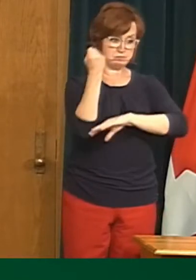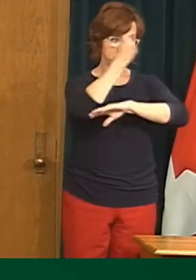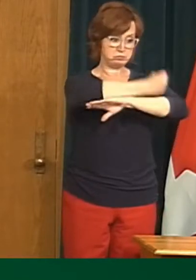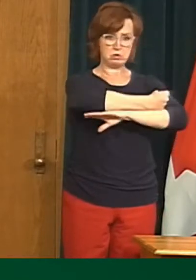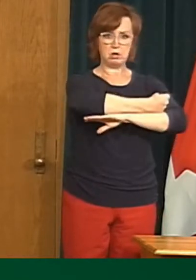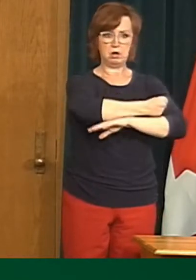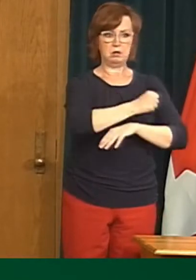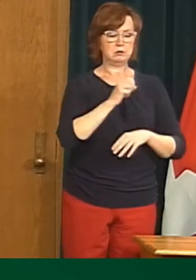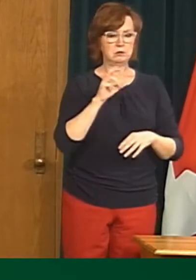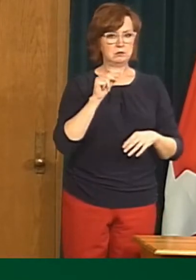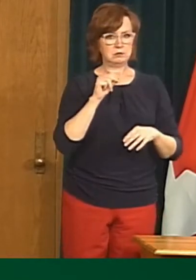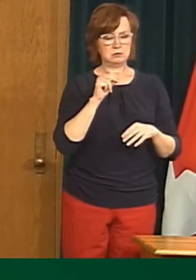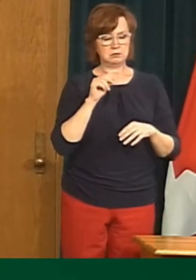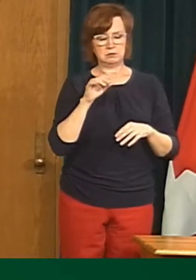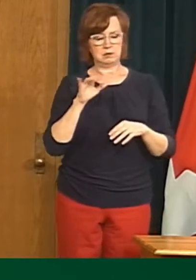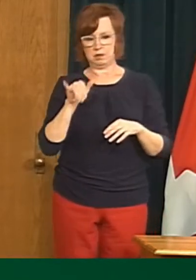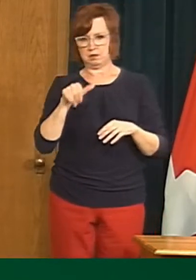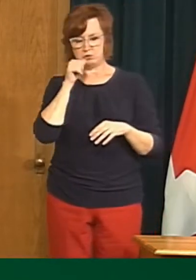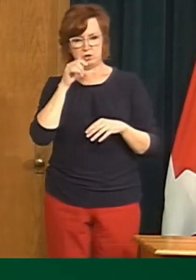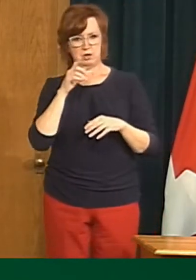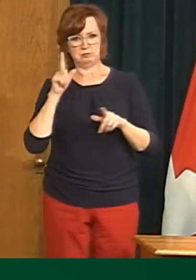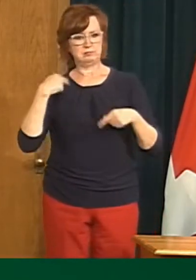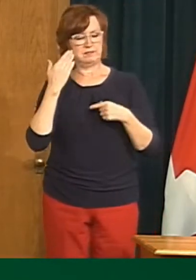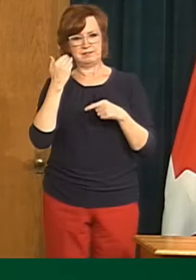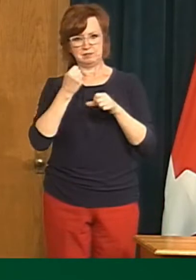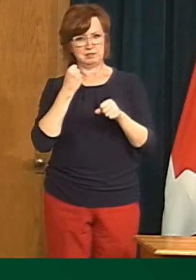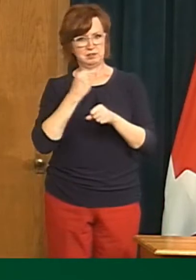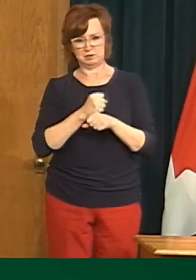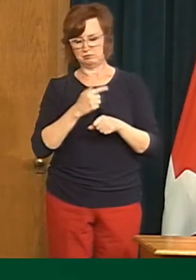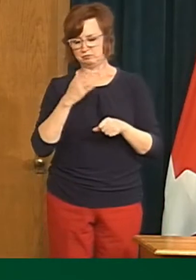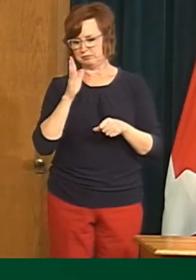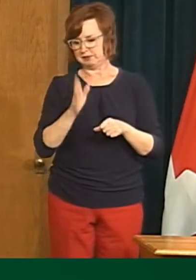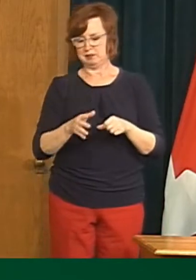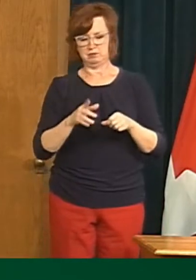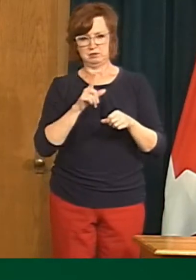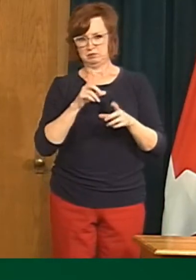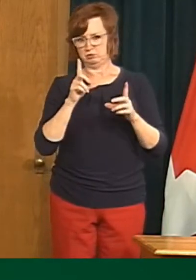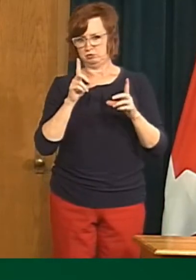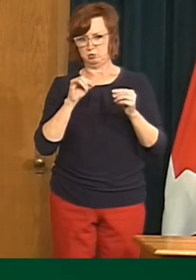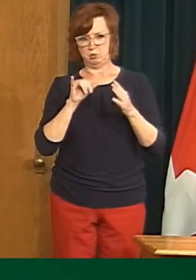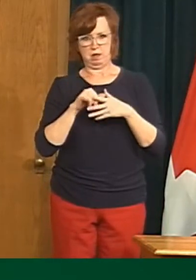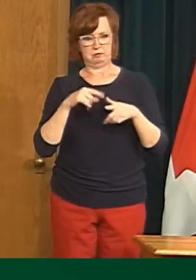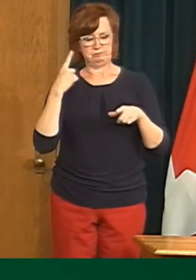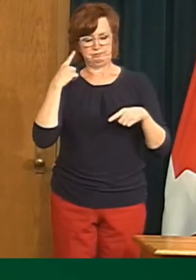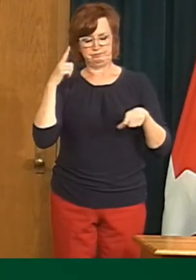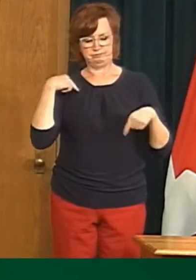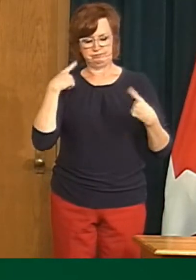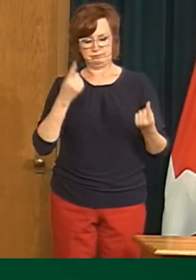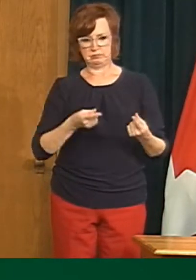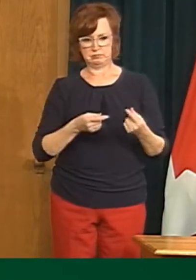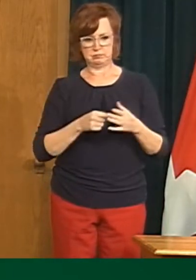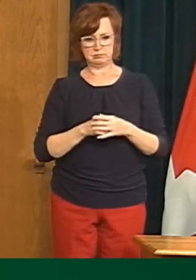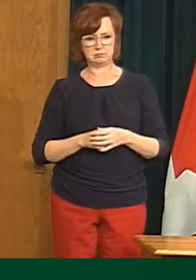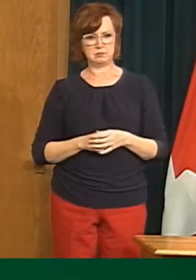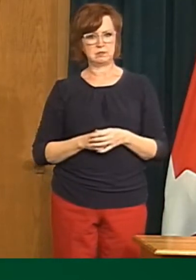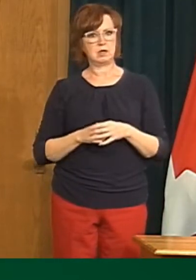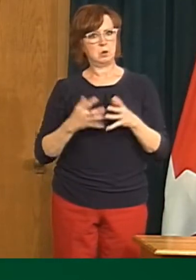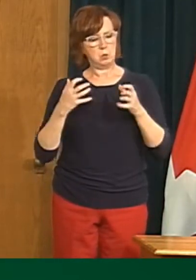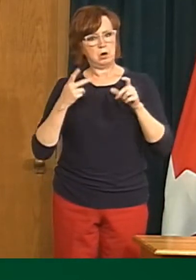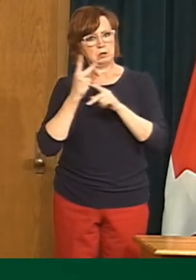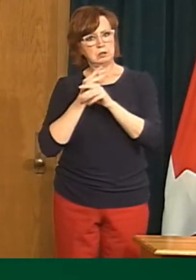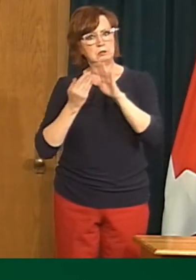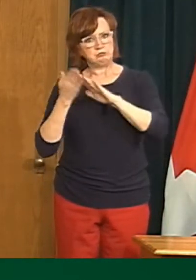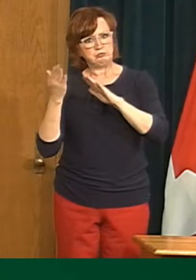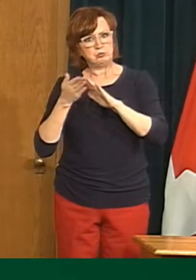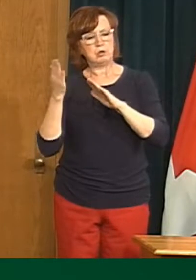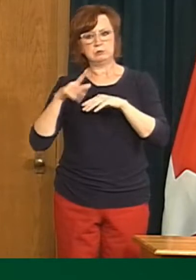has not only invested in rural healthcare facilities, and many of them in an unprecedented fashion, and we're going to continue to, including in many of these facilities over the course